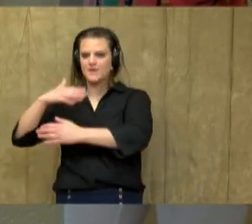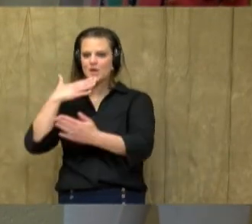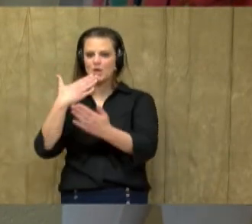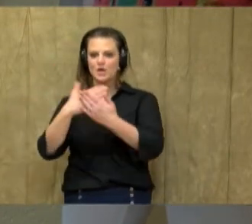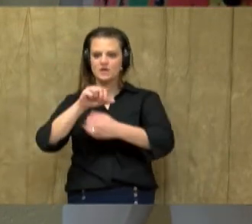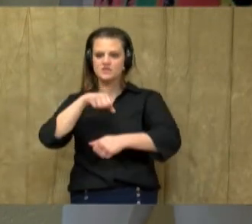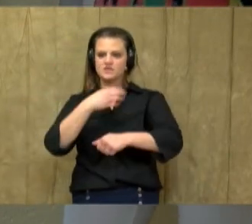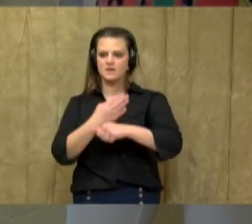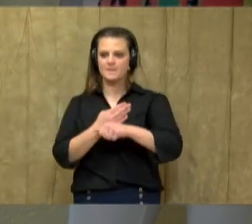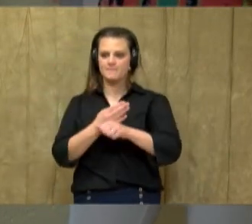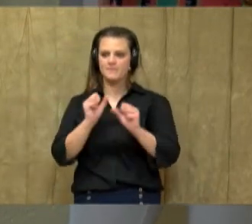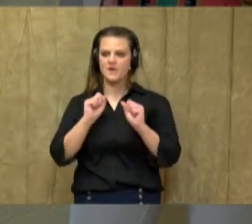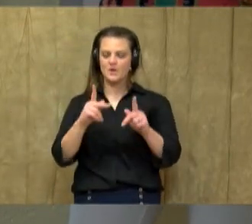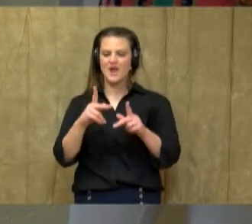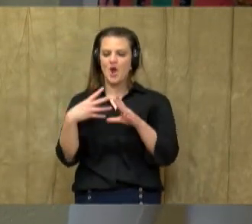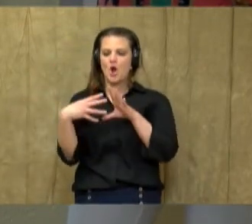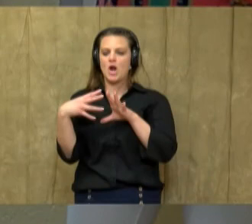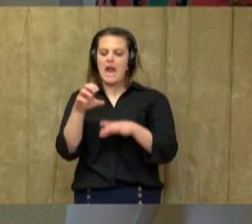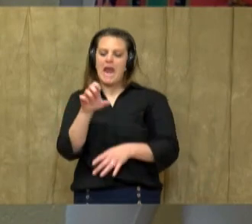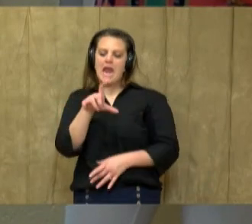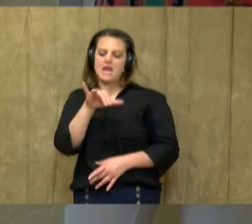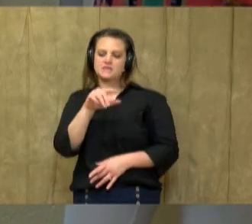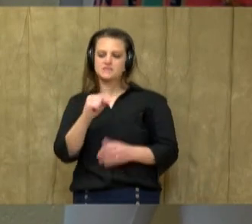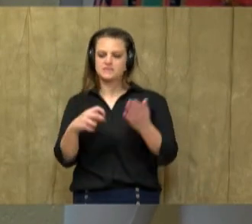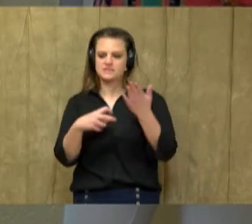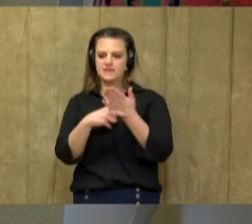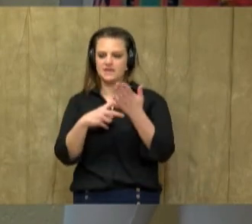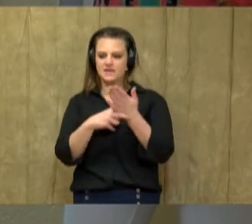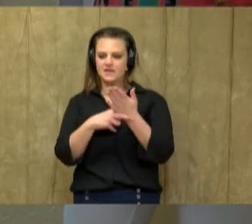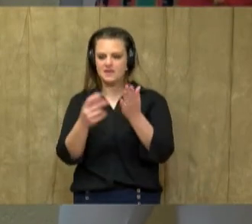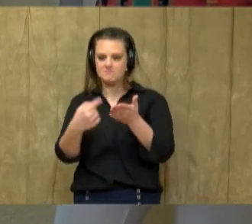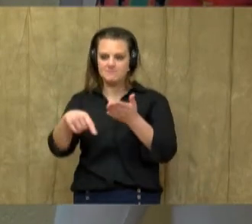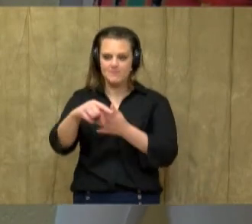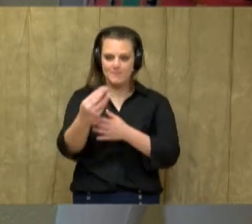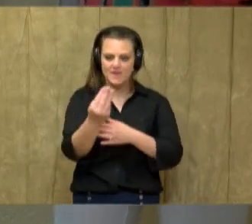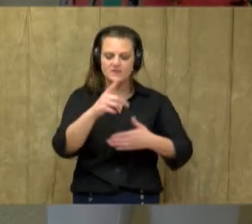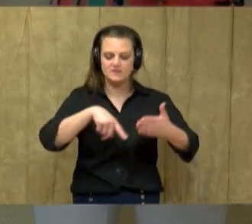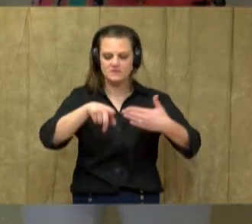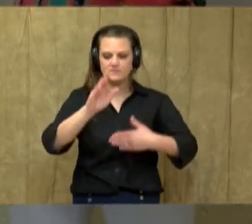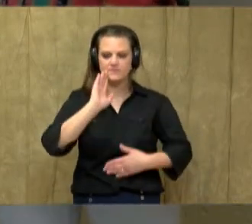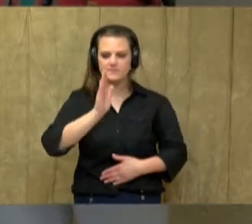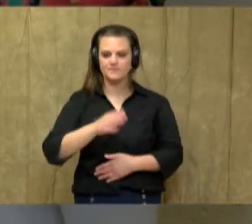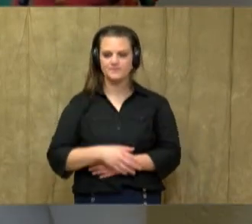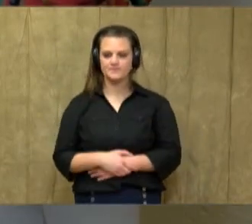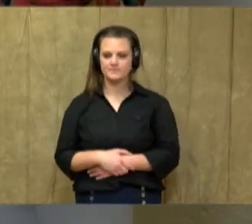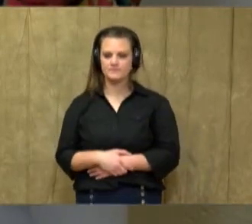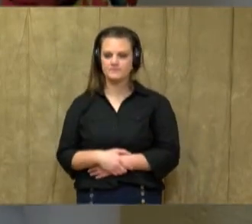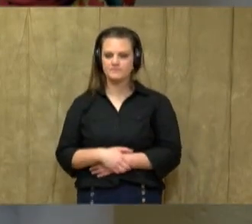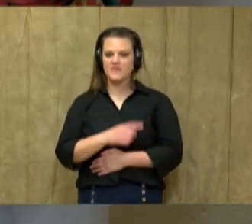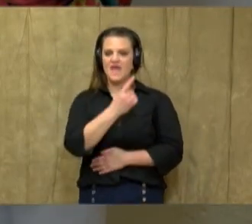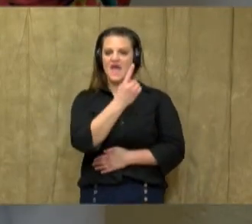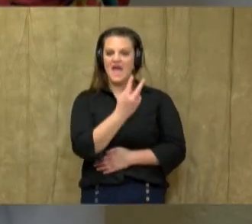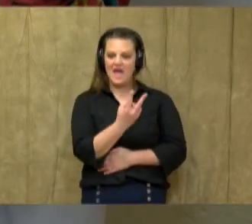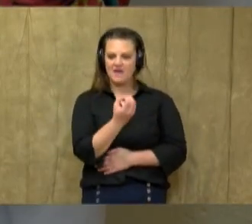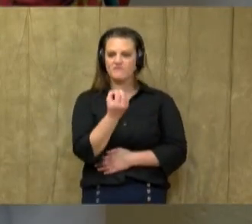job. Our exit ticket for today, and I'm going to check it on Monday, half of